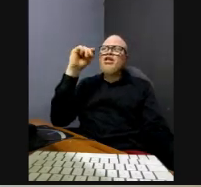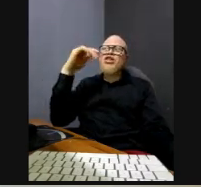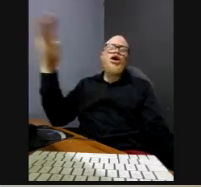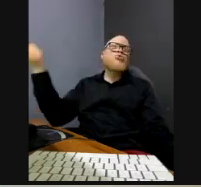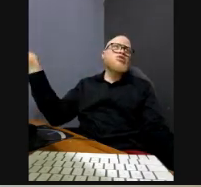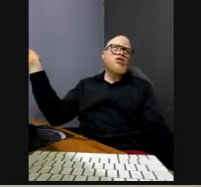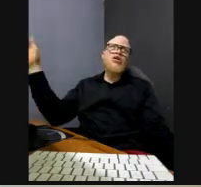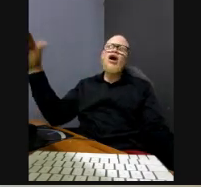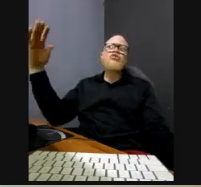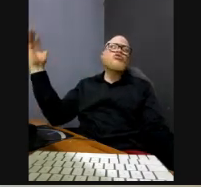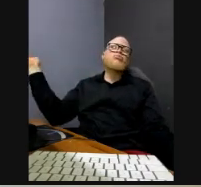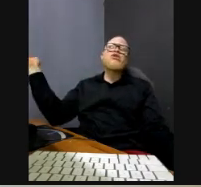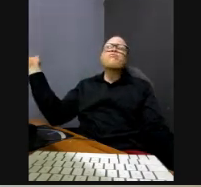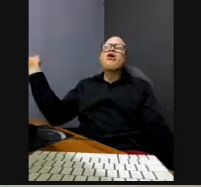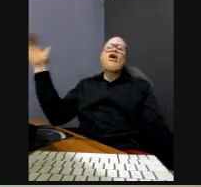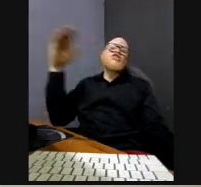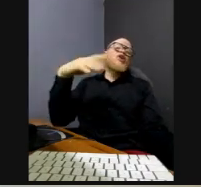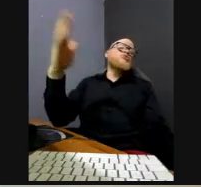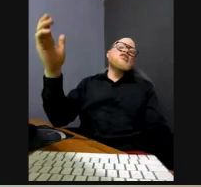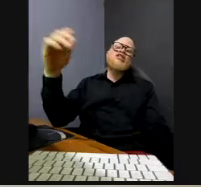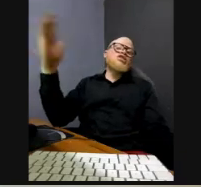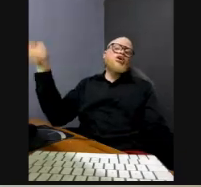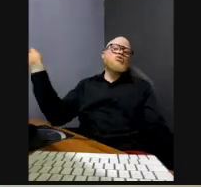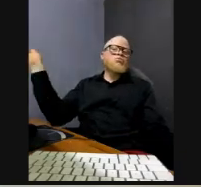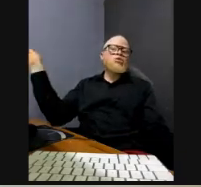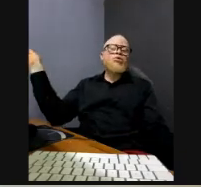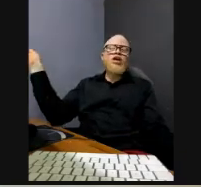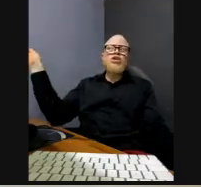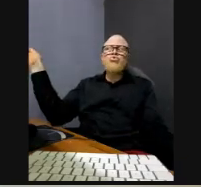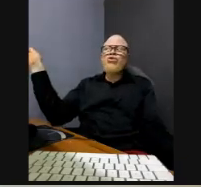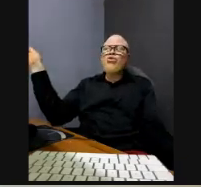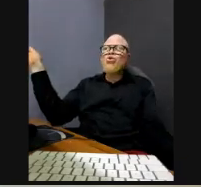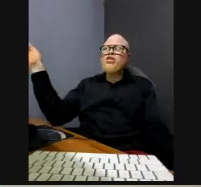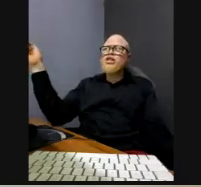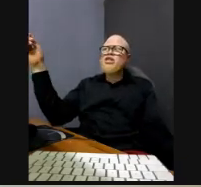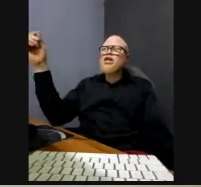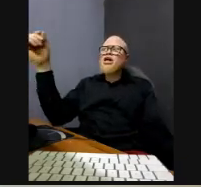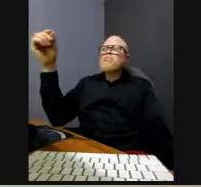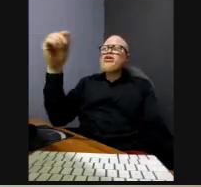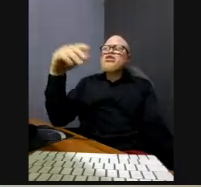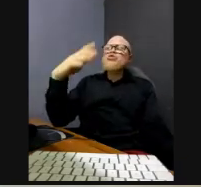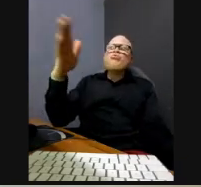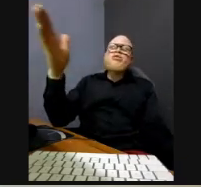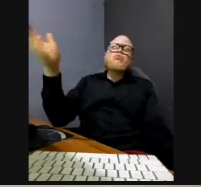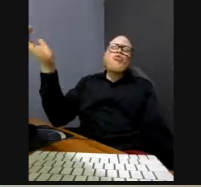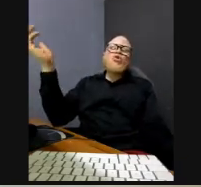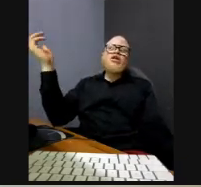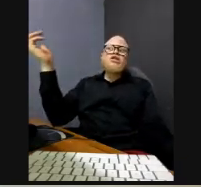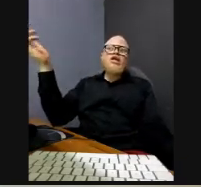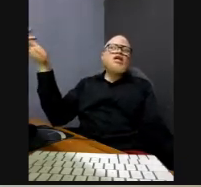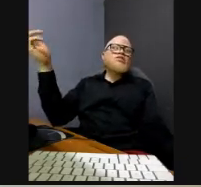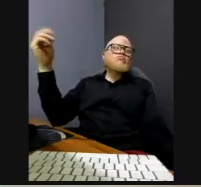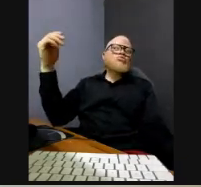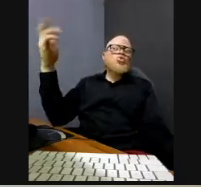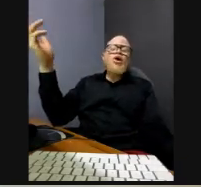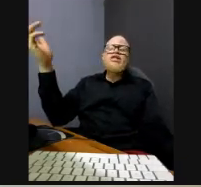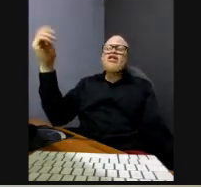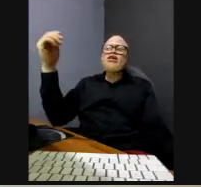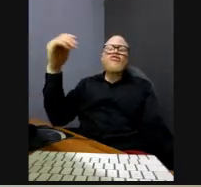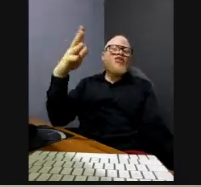see that 1,000, 100 people, 1,000, 10,000 people engaged with your content. But this is to people who get